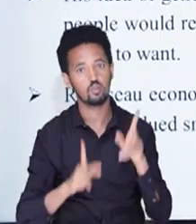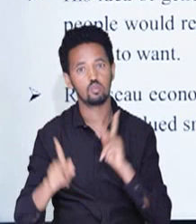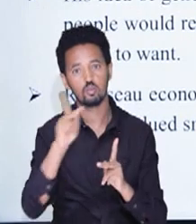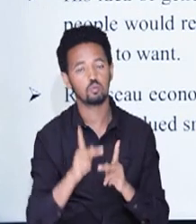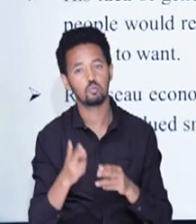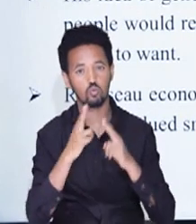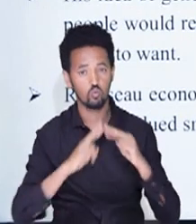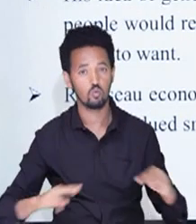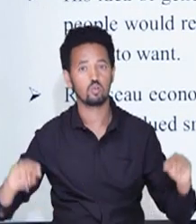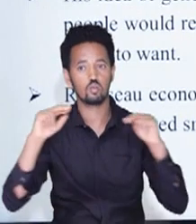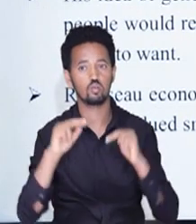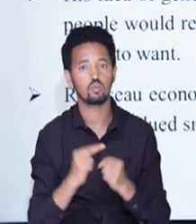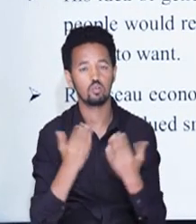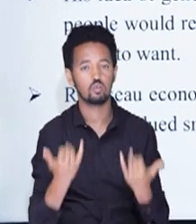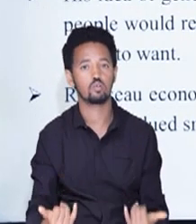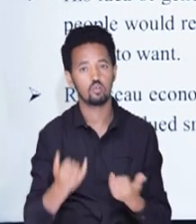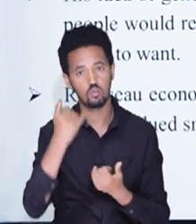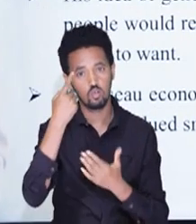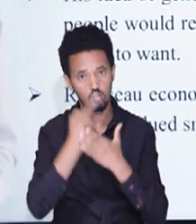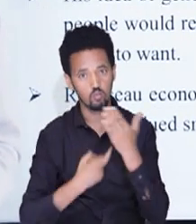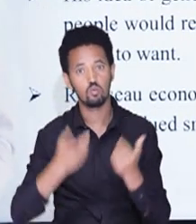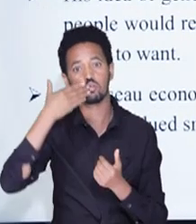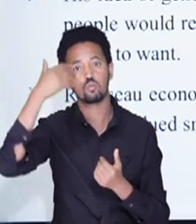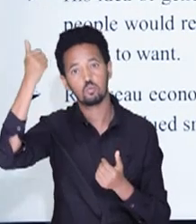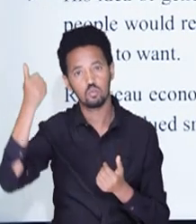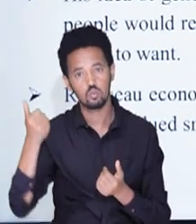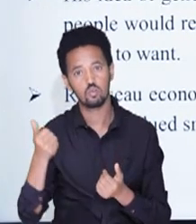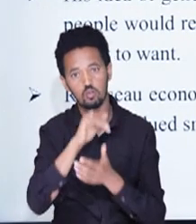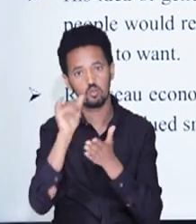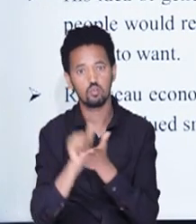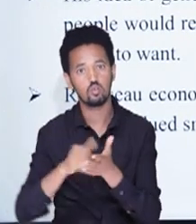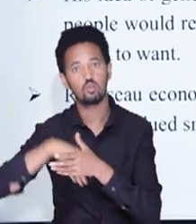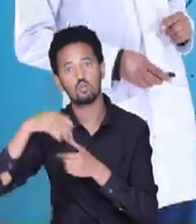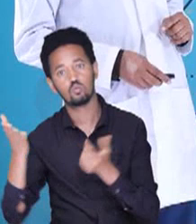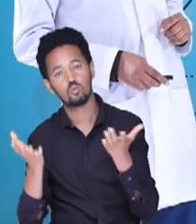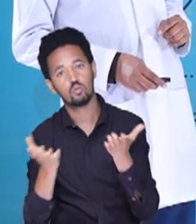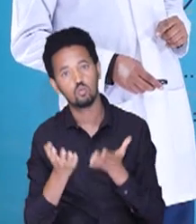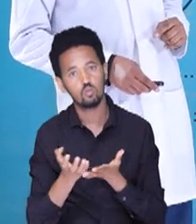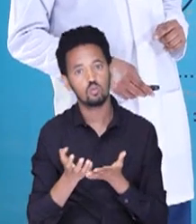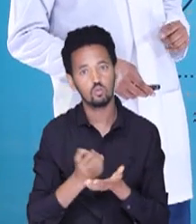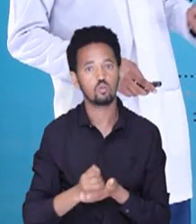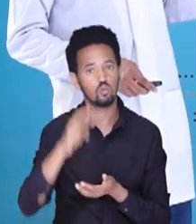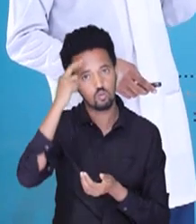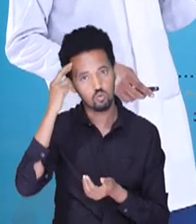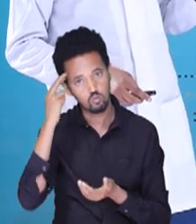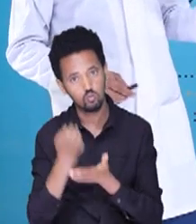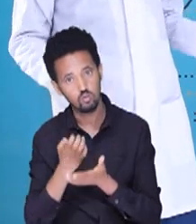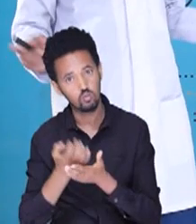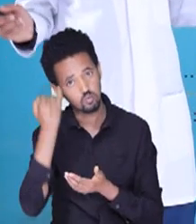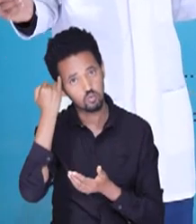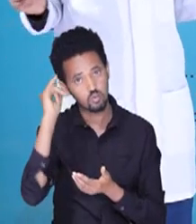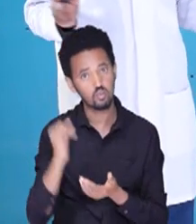mean what the people would really want if they really know what the best for them, what they ought to want.